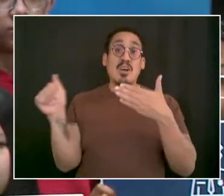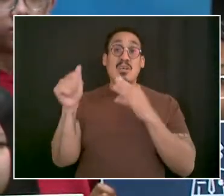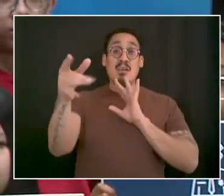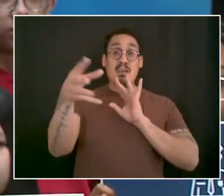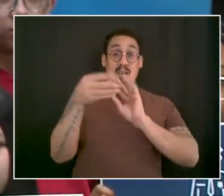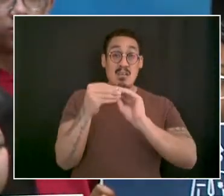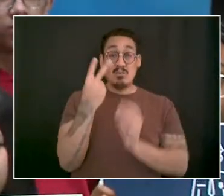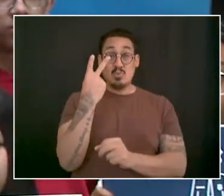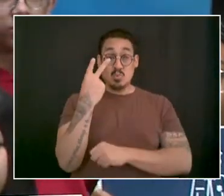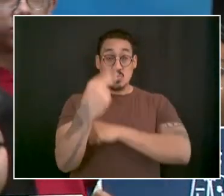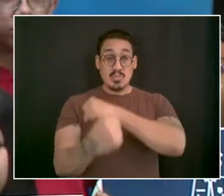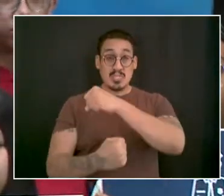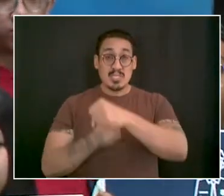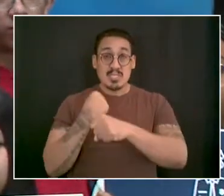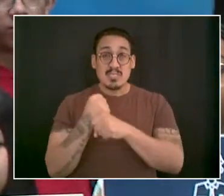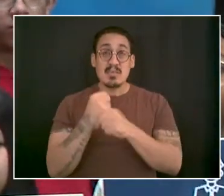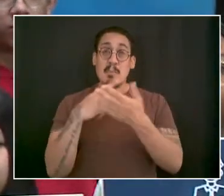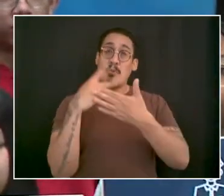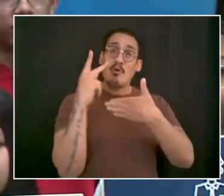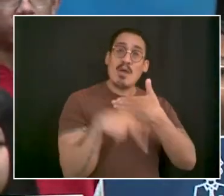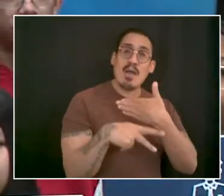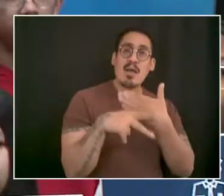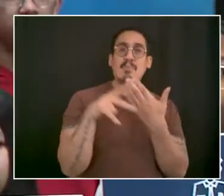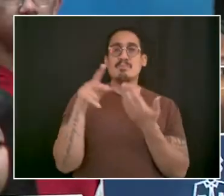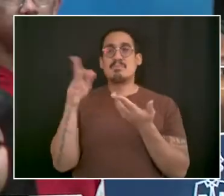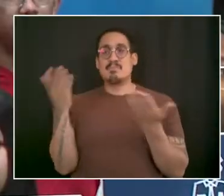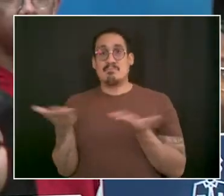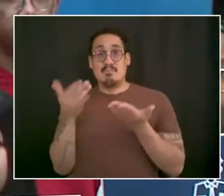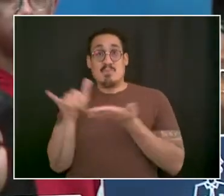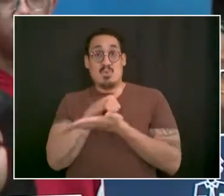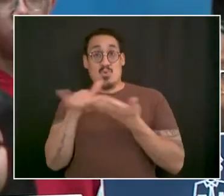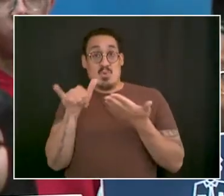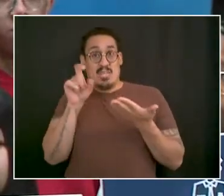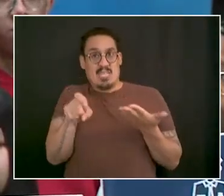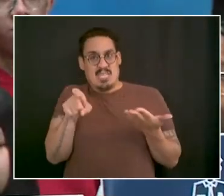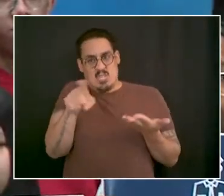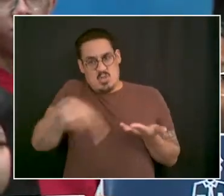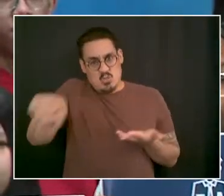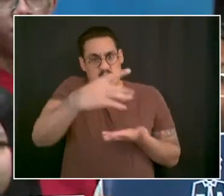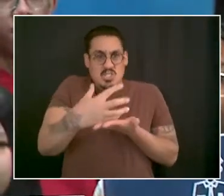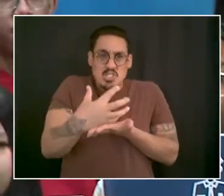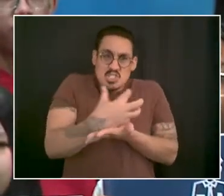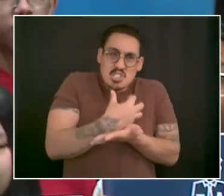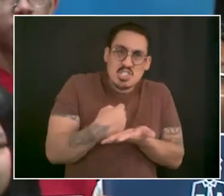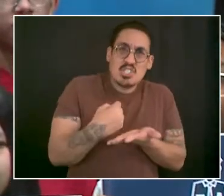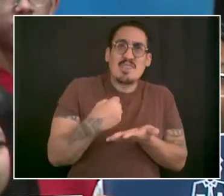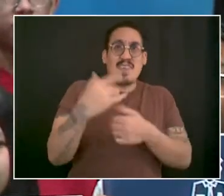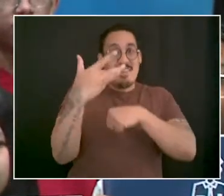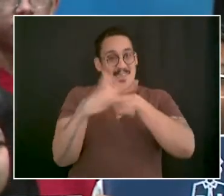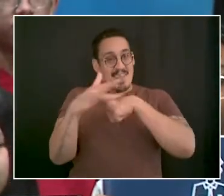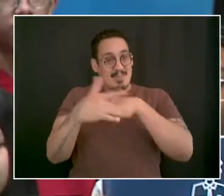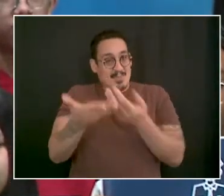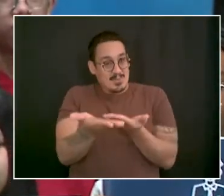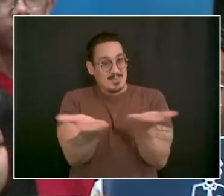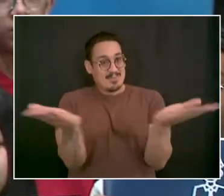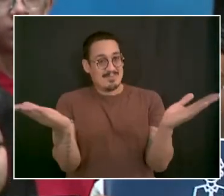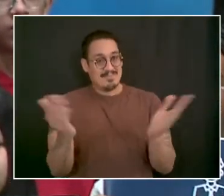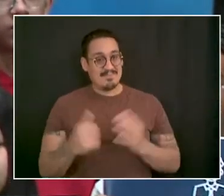programs New Yorkers need and deserve will be available to them. That is what I have been thinking about.